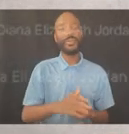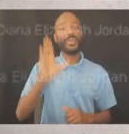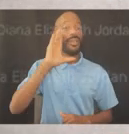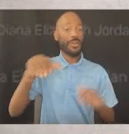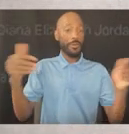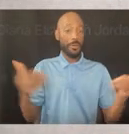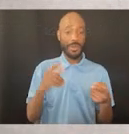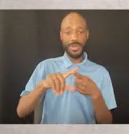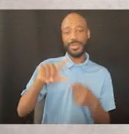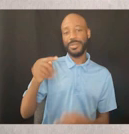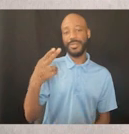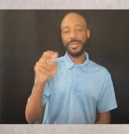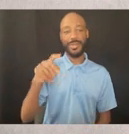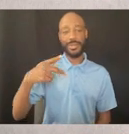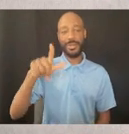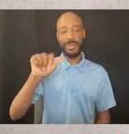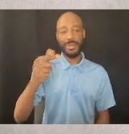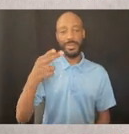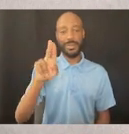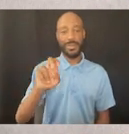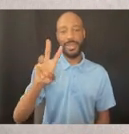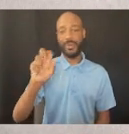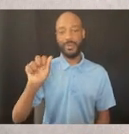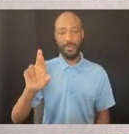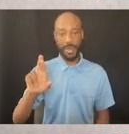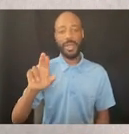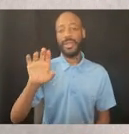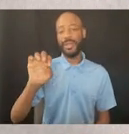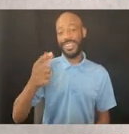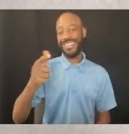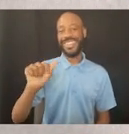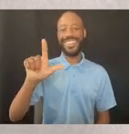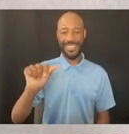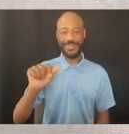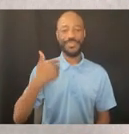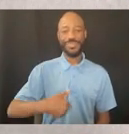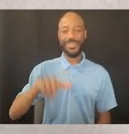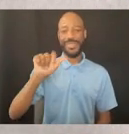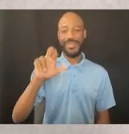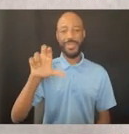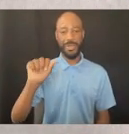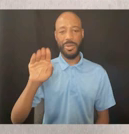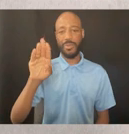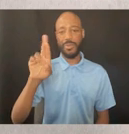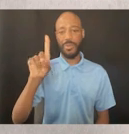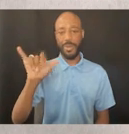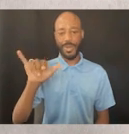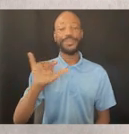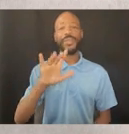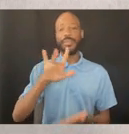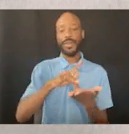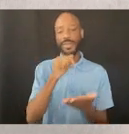Hello and welcome to the Plague Wear Gala. I am Laura Brody. I am a middle-aged white woman with brown